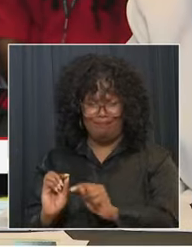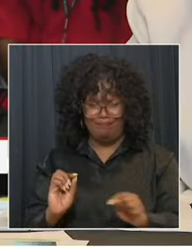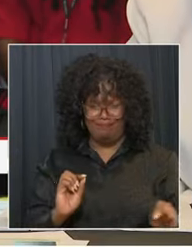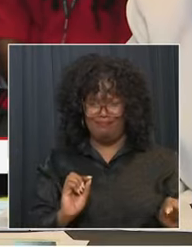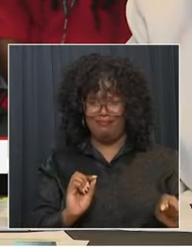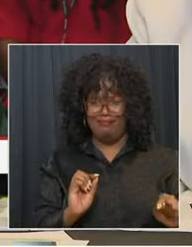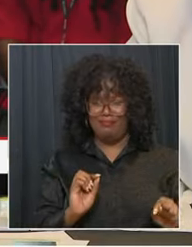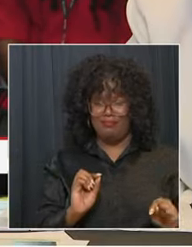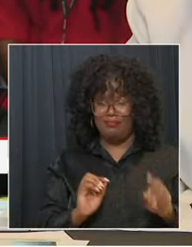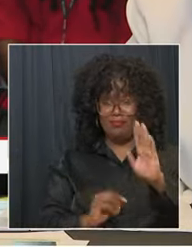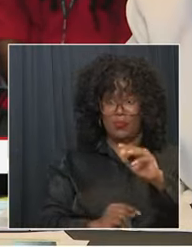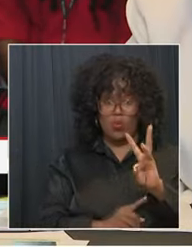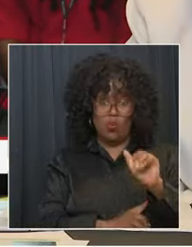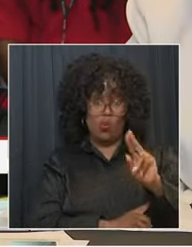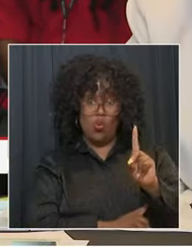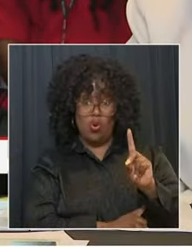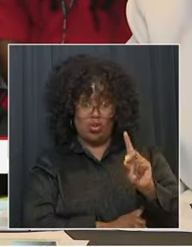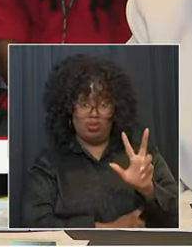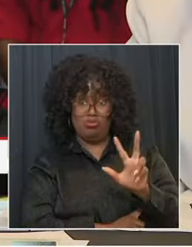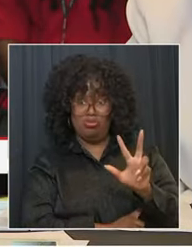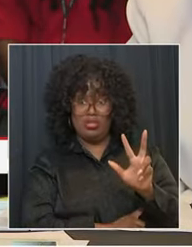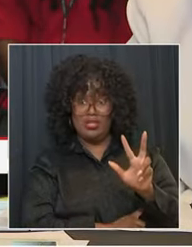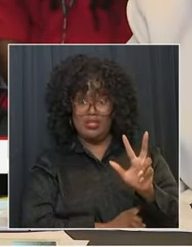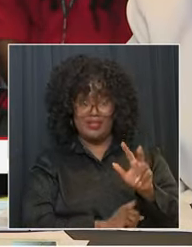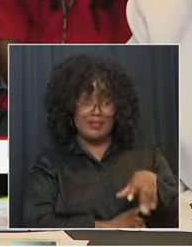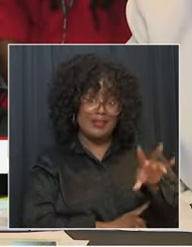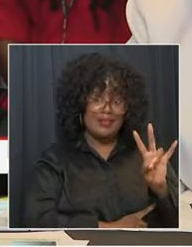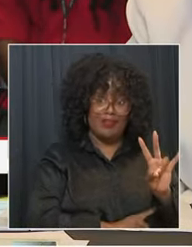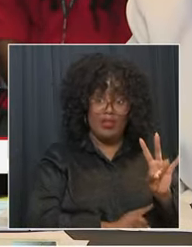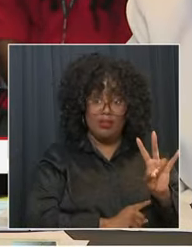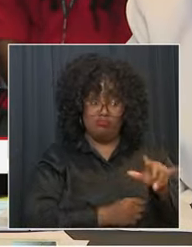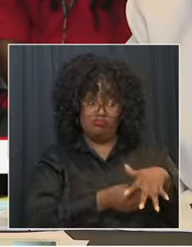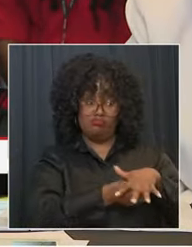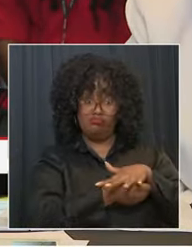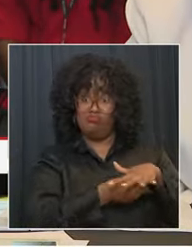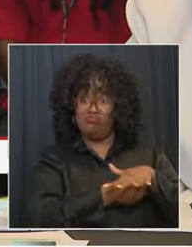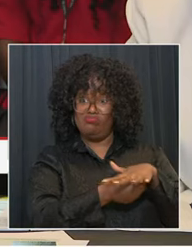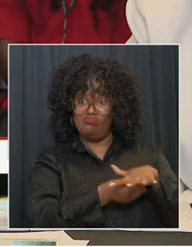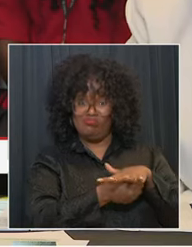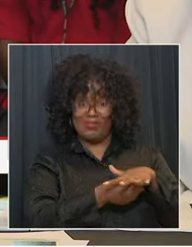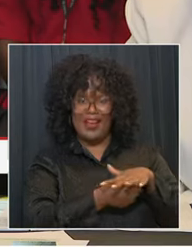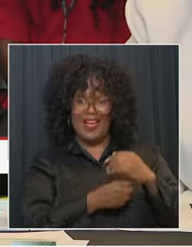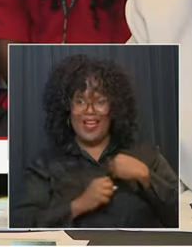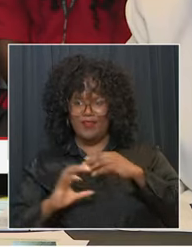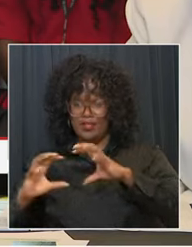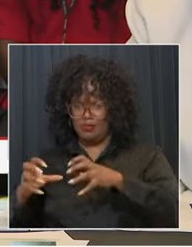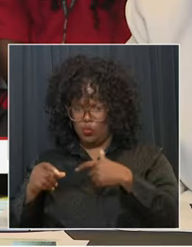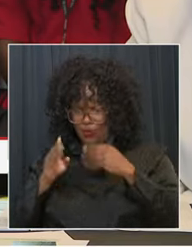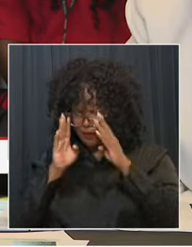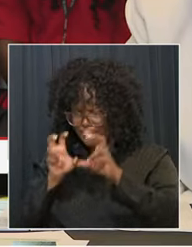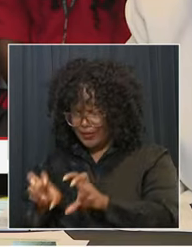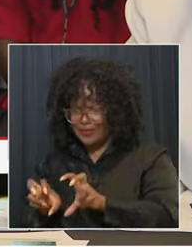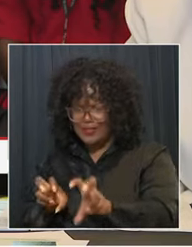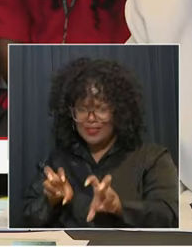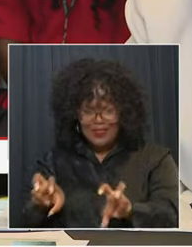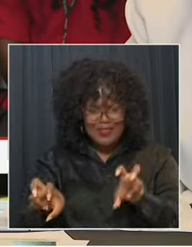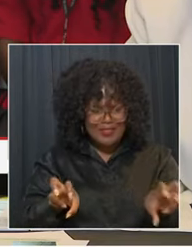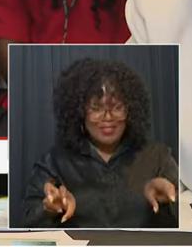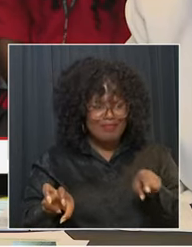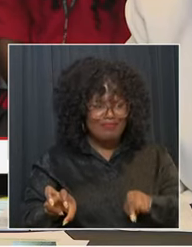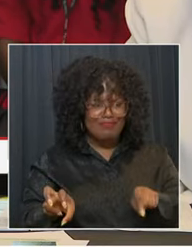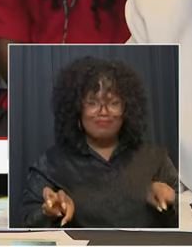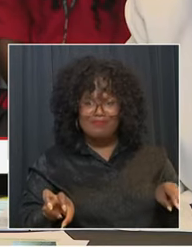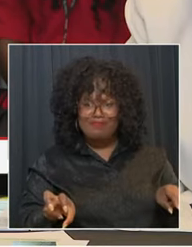neighborhoods. I shared with you when I was a new council member, my strategy for Ward 4 was to look at all